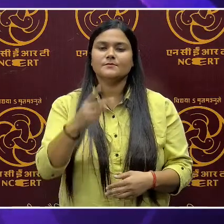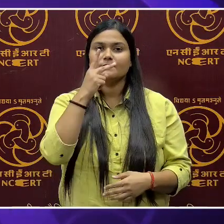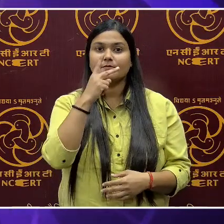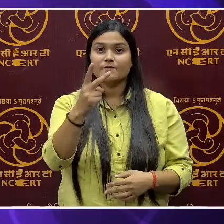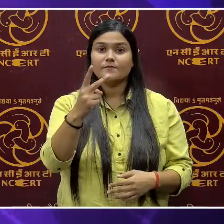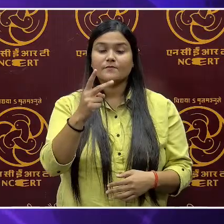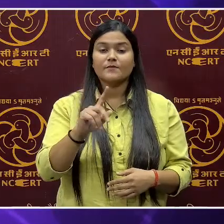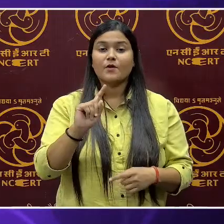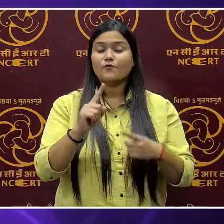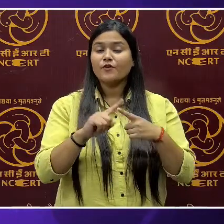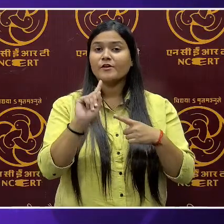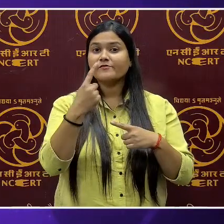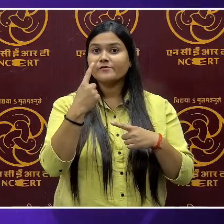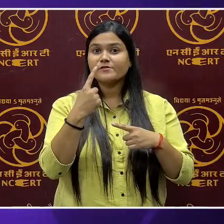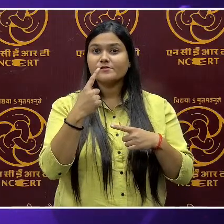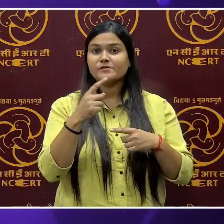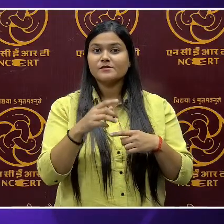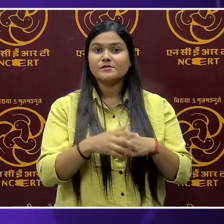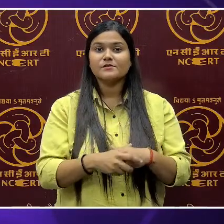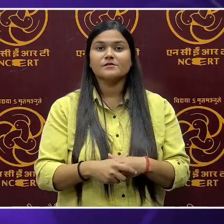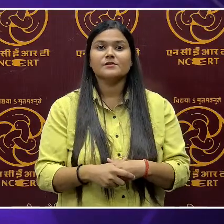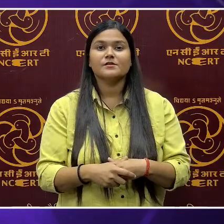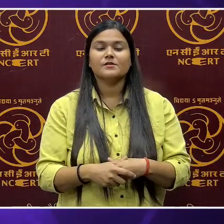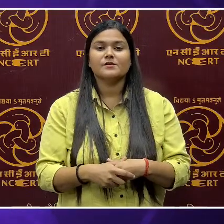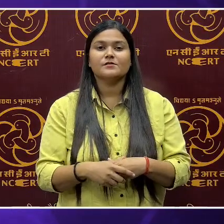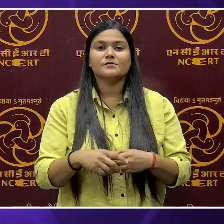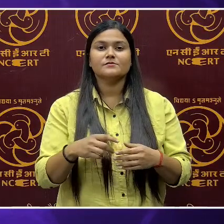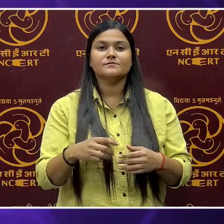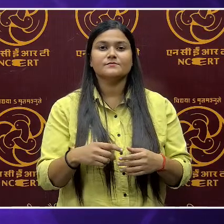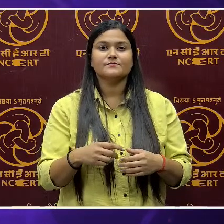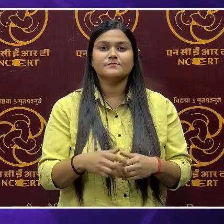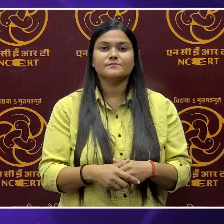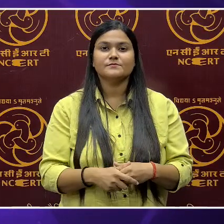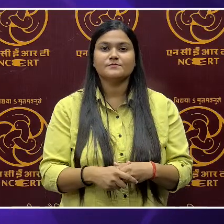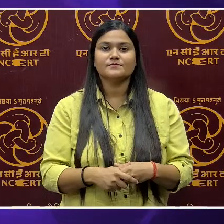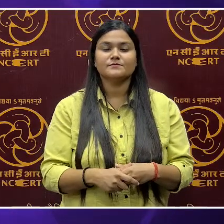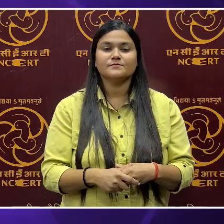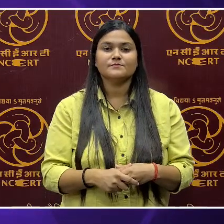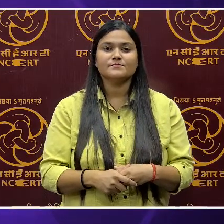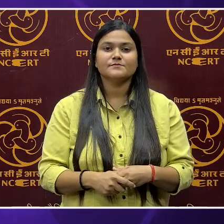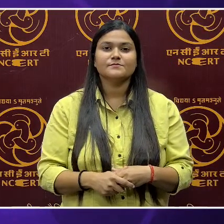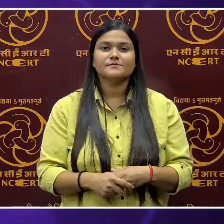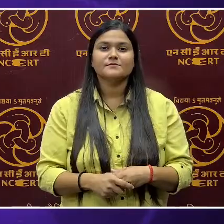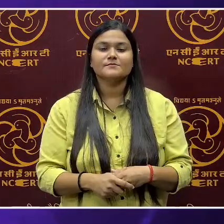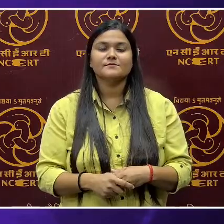see, the first one is a rooster. We also have a rooster here.